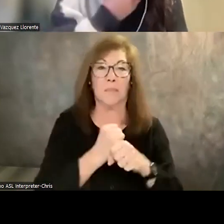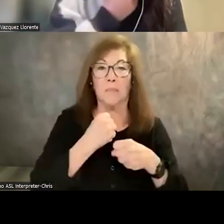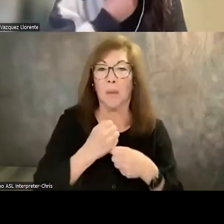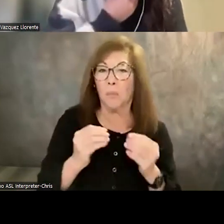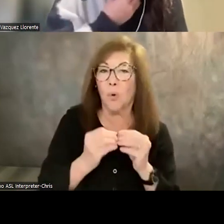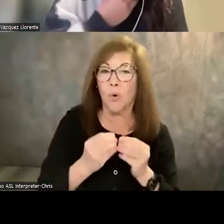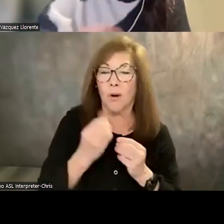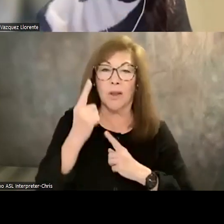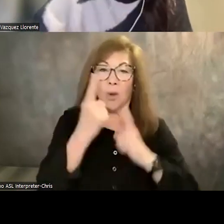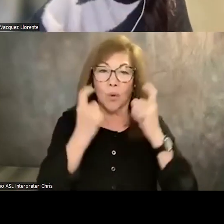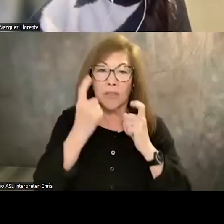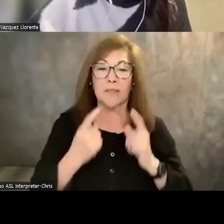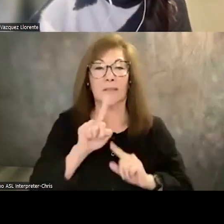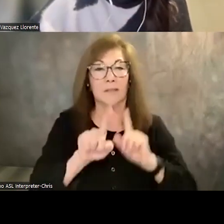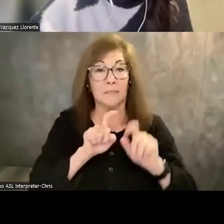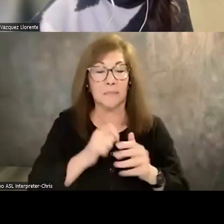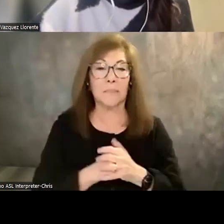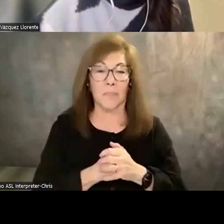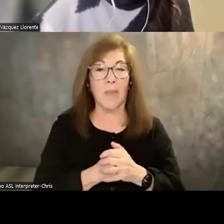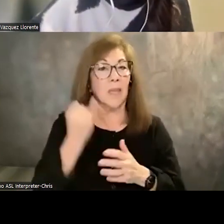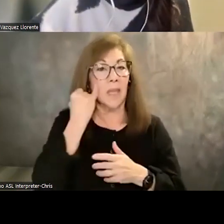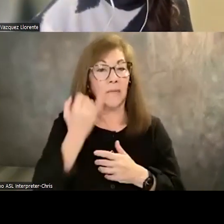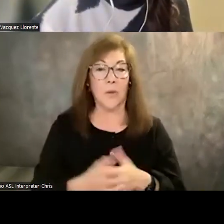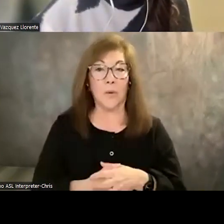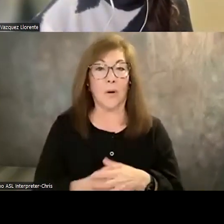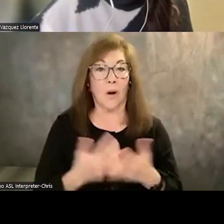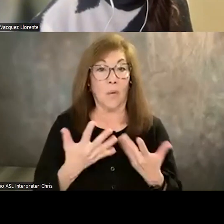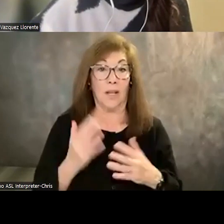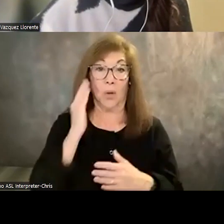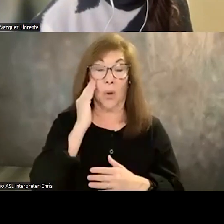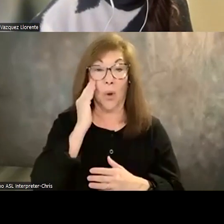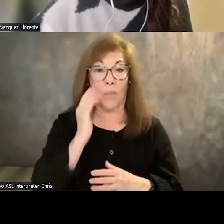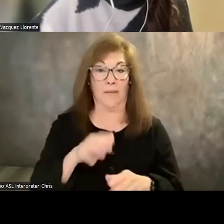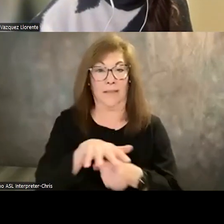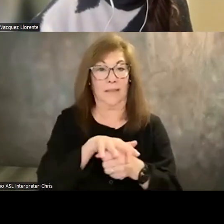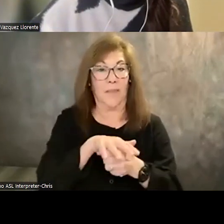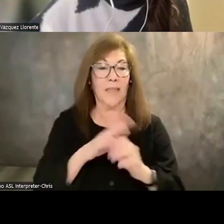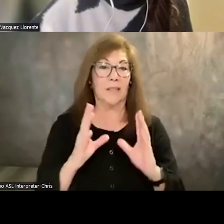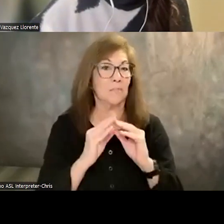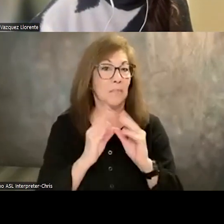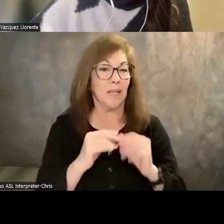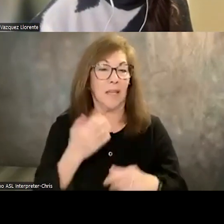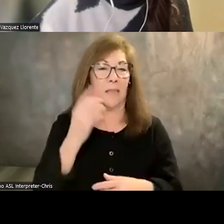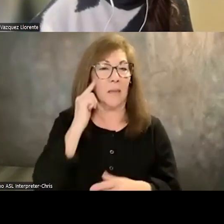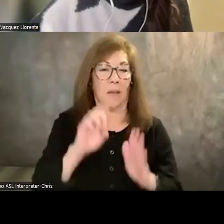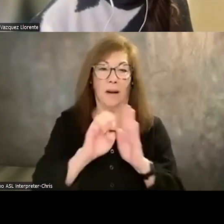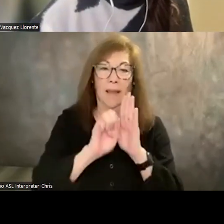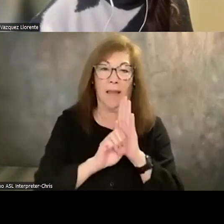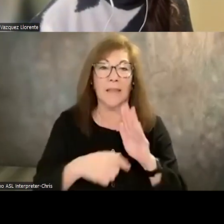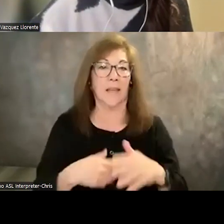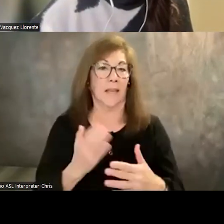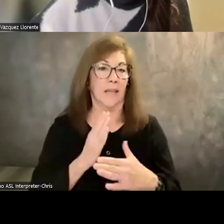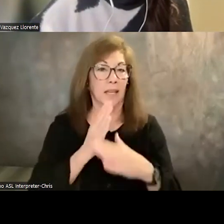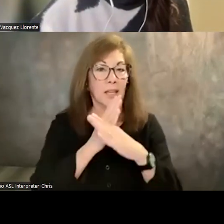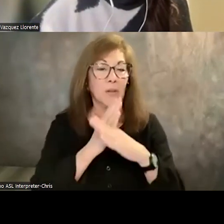questions. And then if you already know a lot about this space and are really thinking about ethics and interventions and